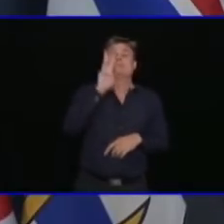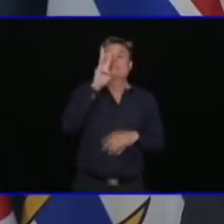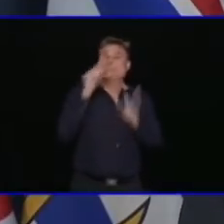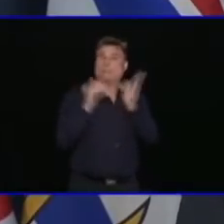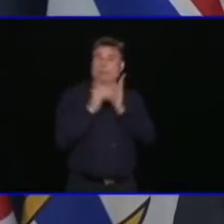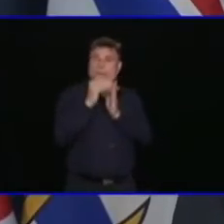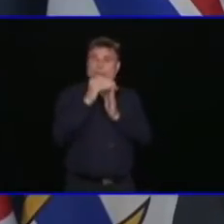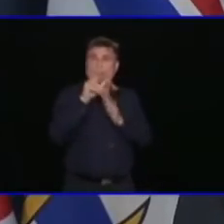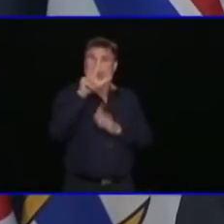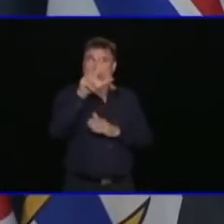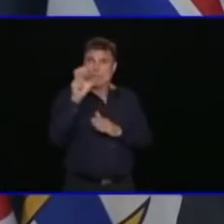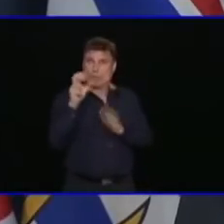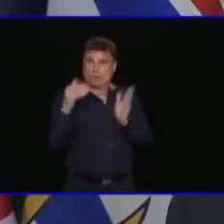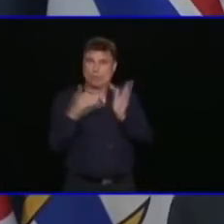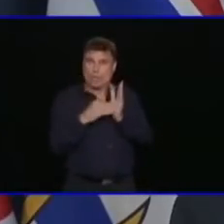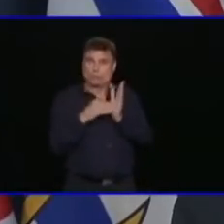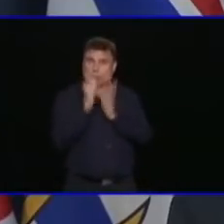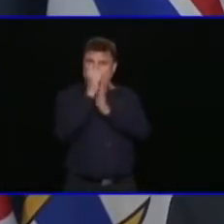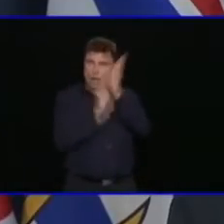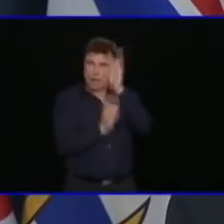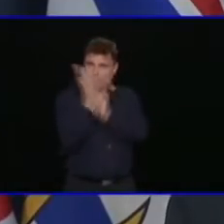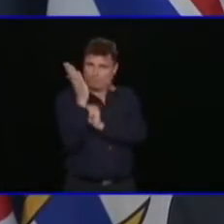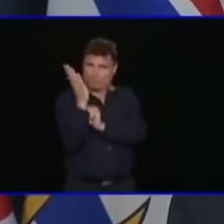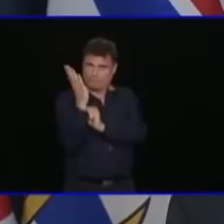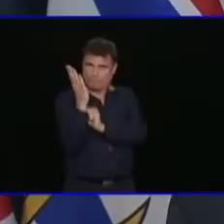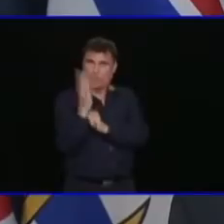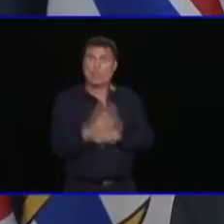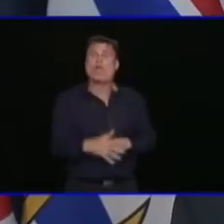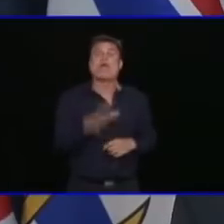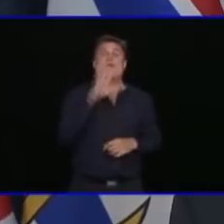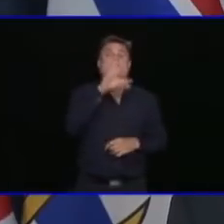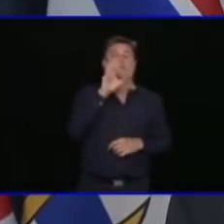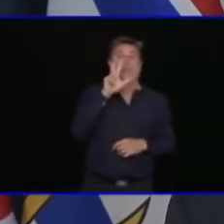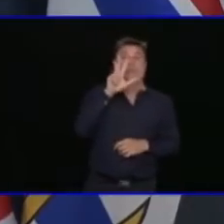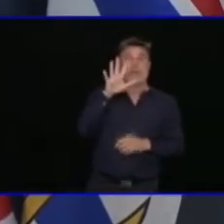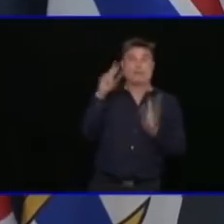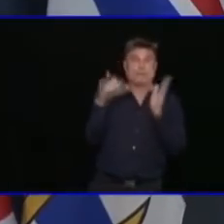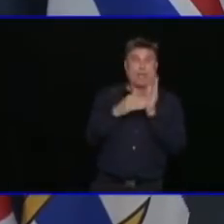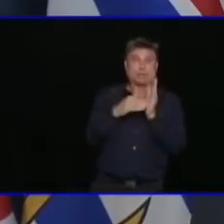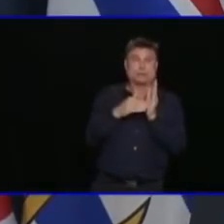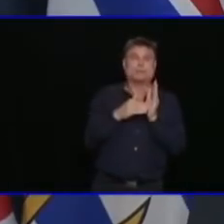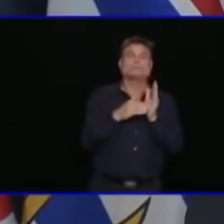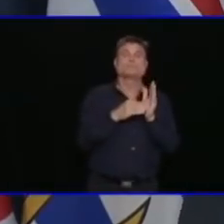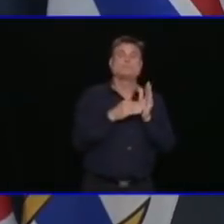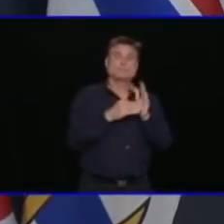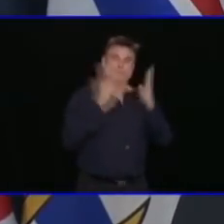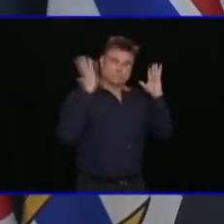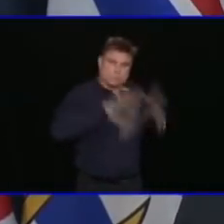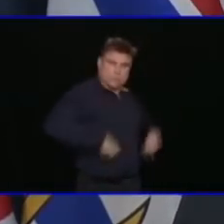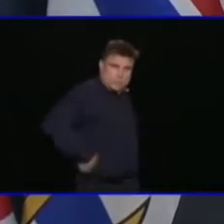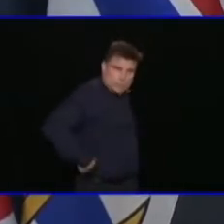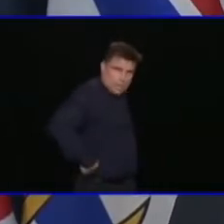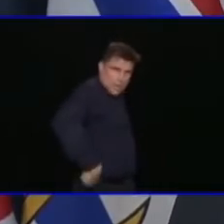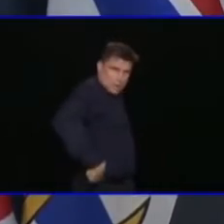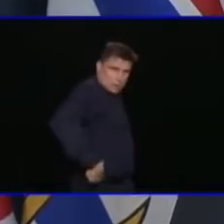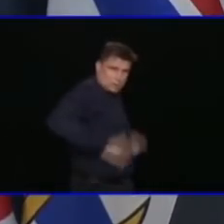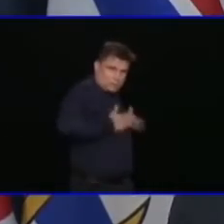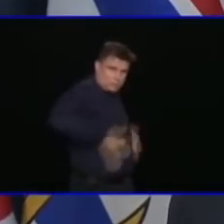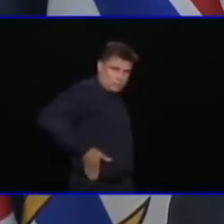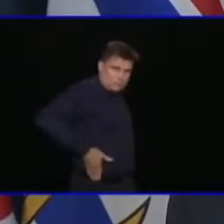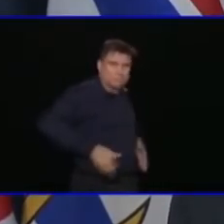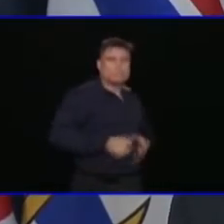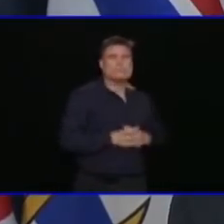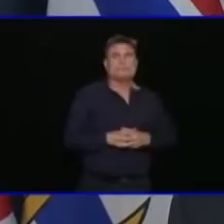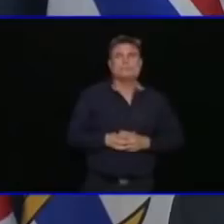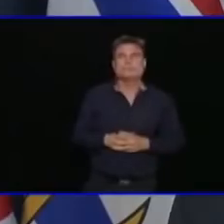regarding to how much has been spent on PPE through BC's health system. As I've said previously, the international market for PPE, and by extension the cost